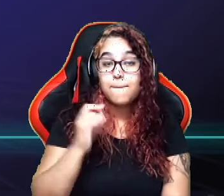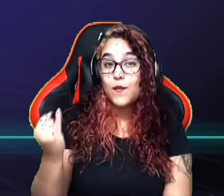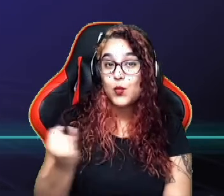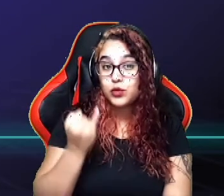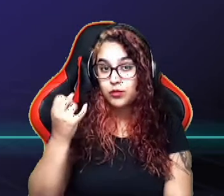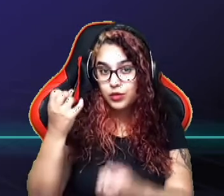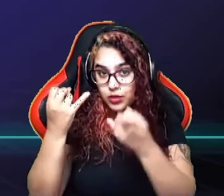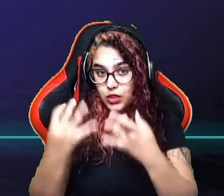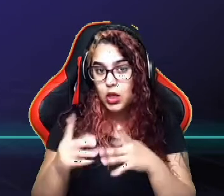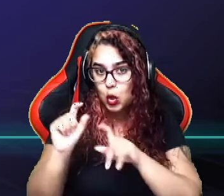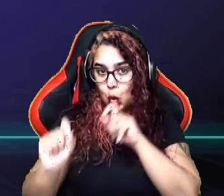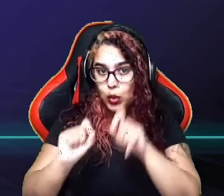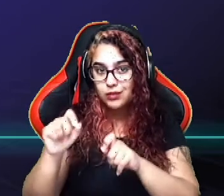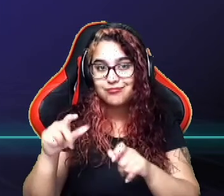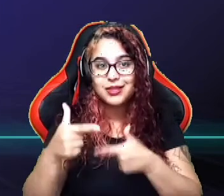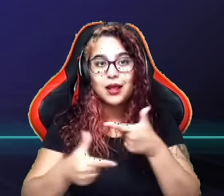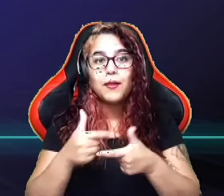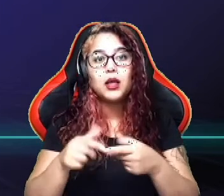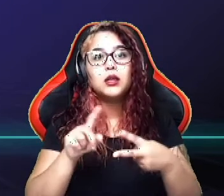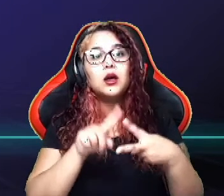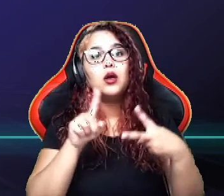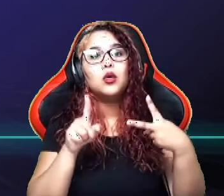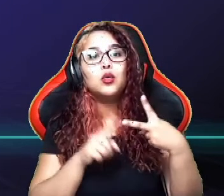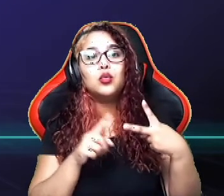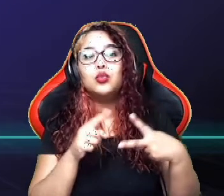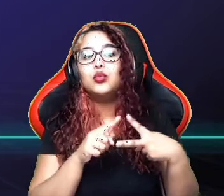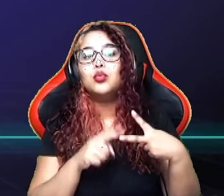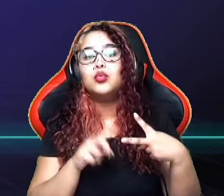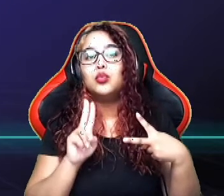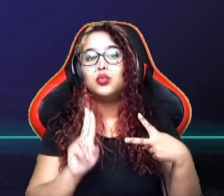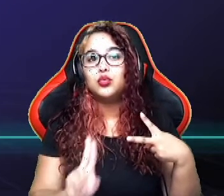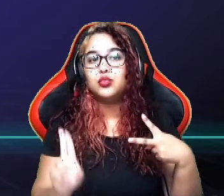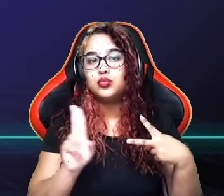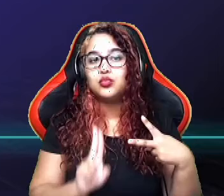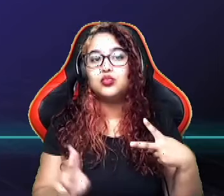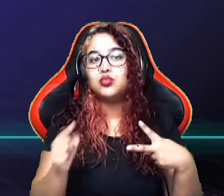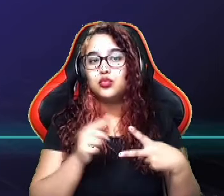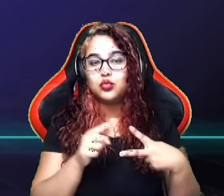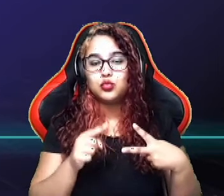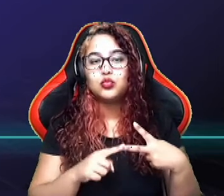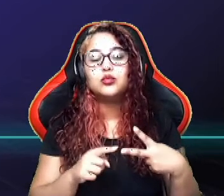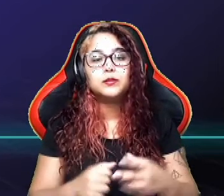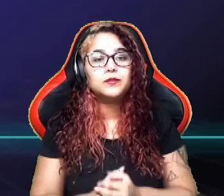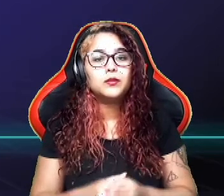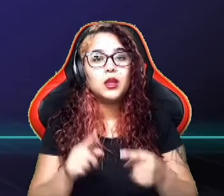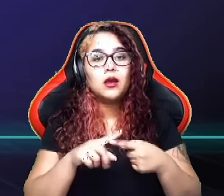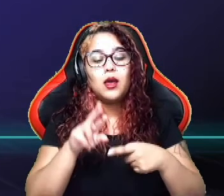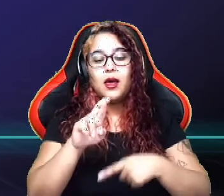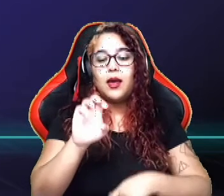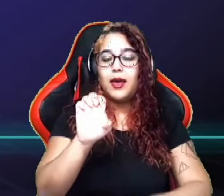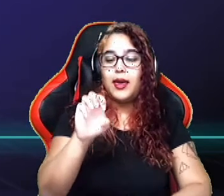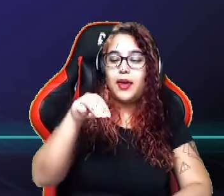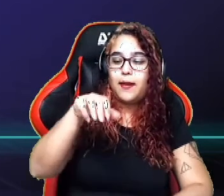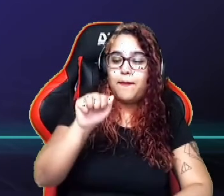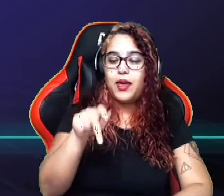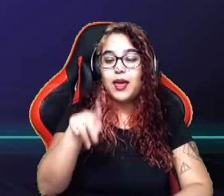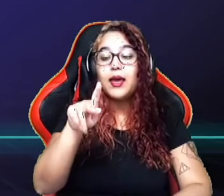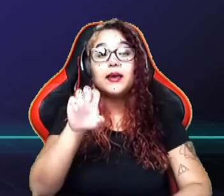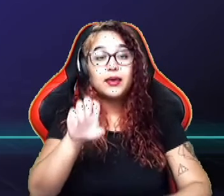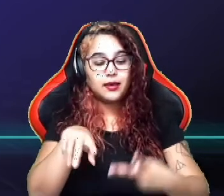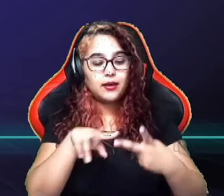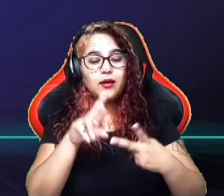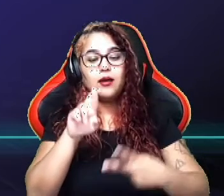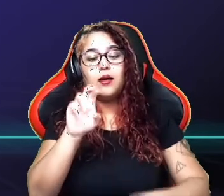We work with two terms in recovering things. It's remake